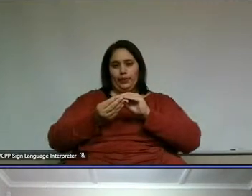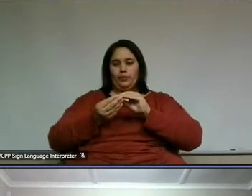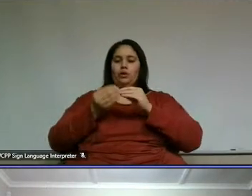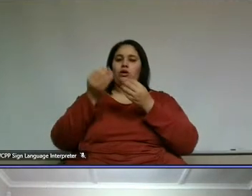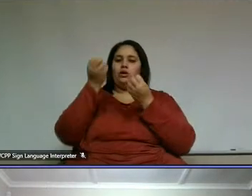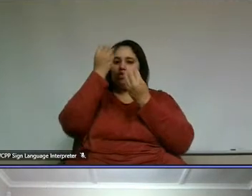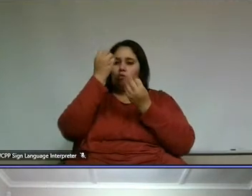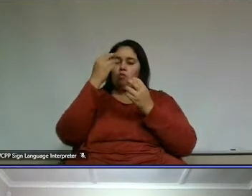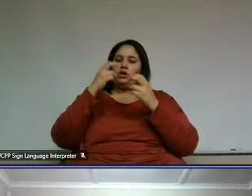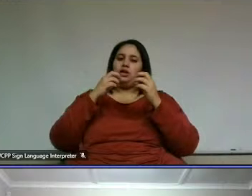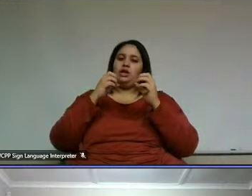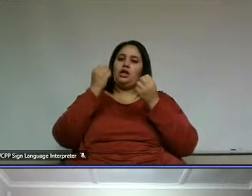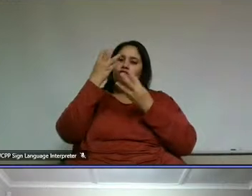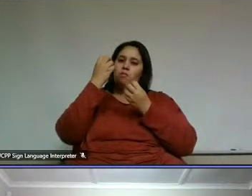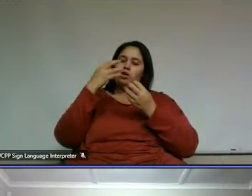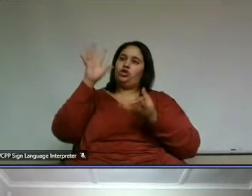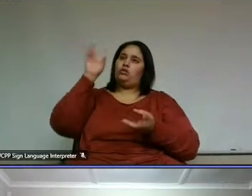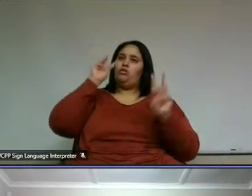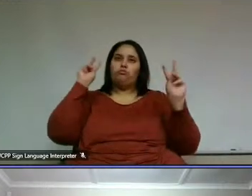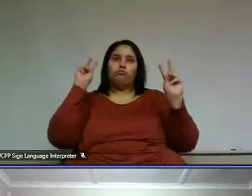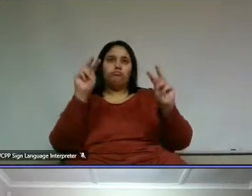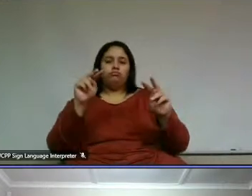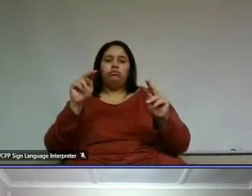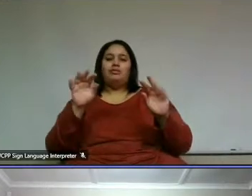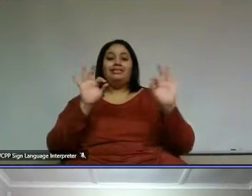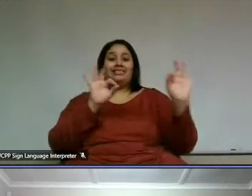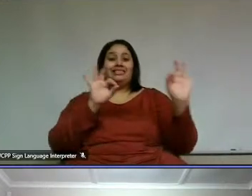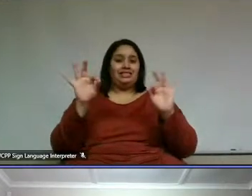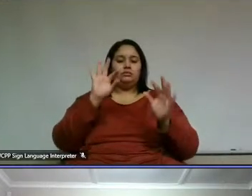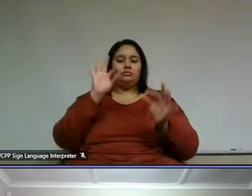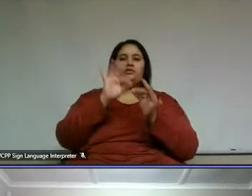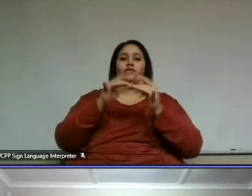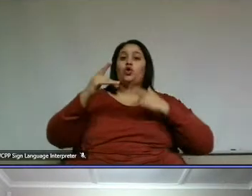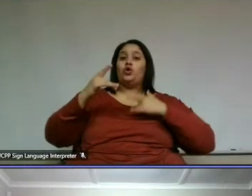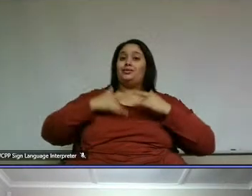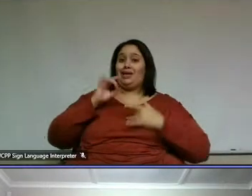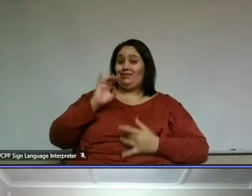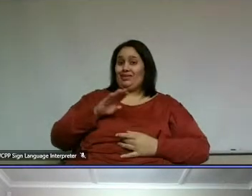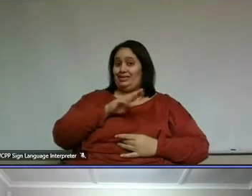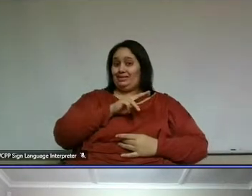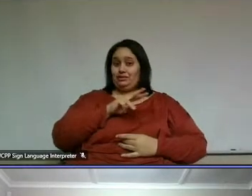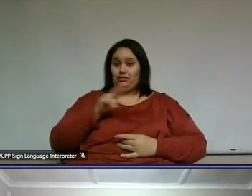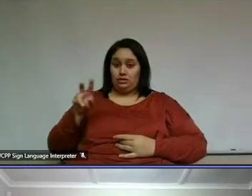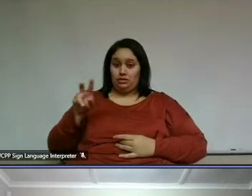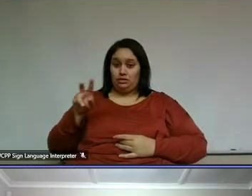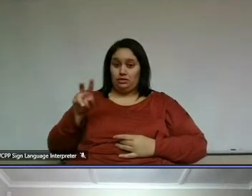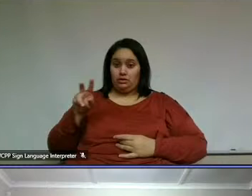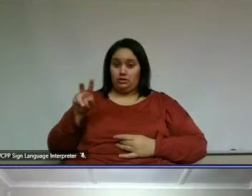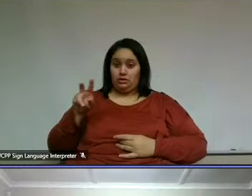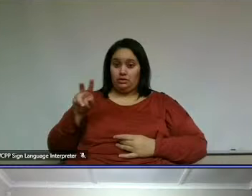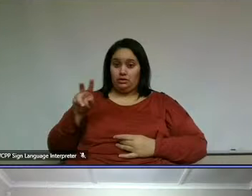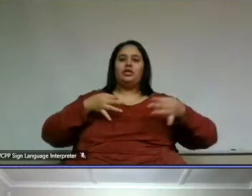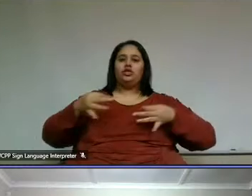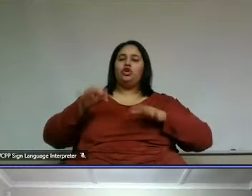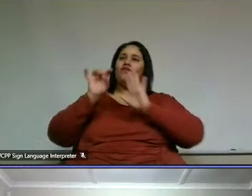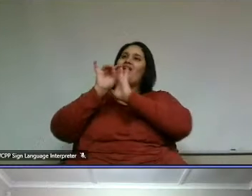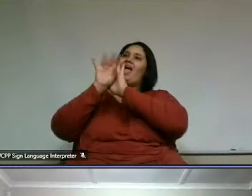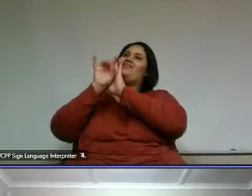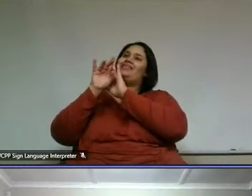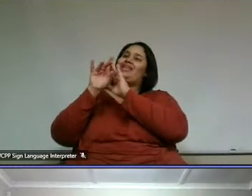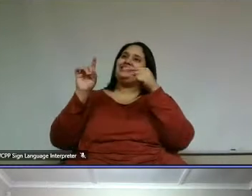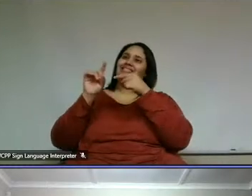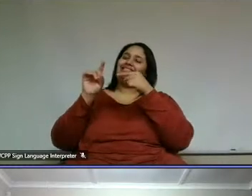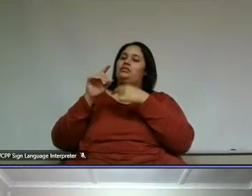information and drawing attention to something. Our specific concern with regards to the definition of an advertisement